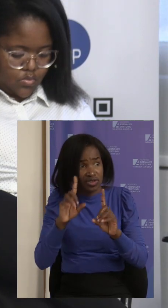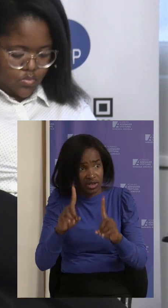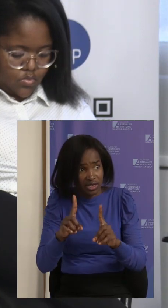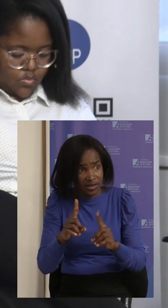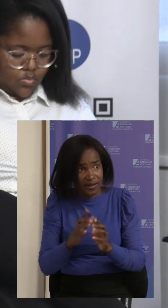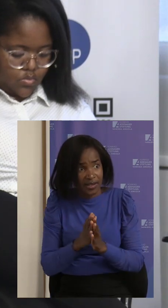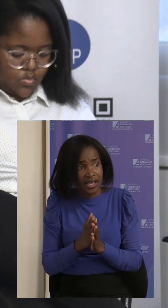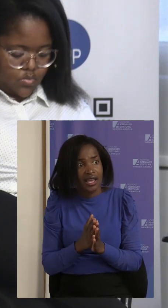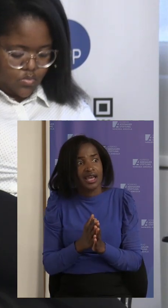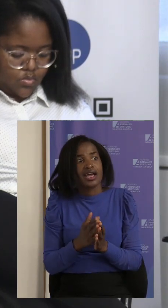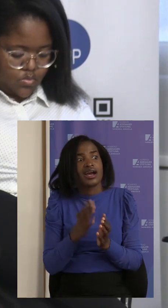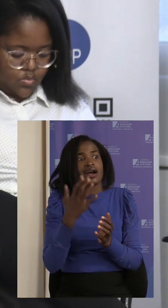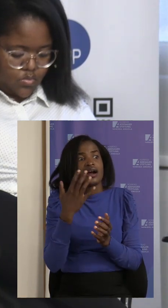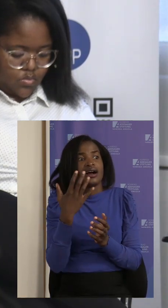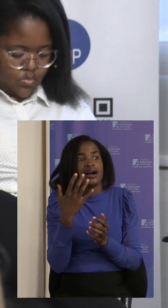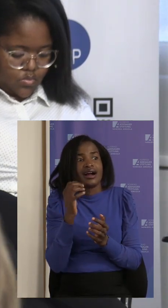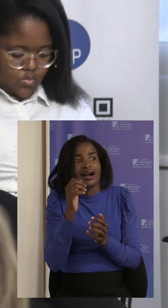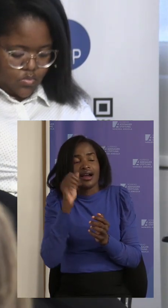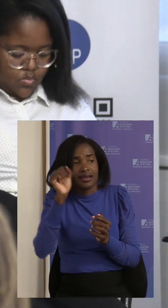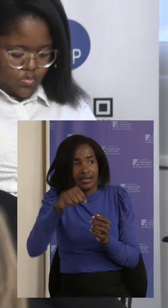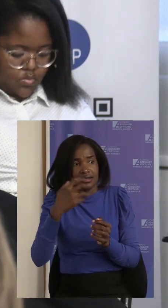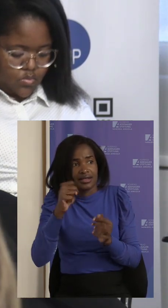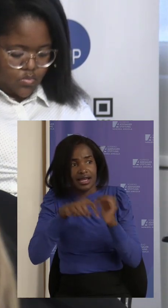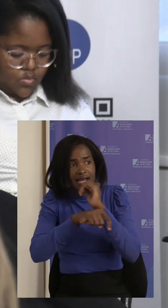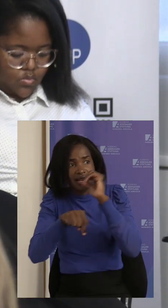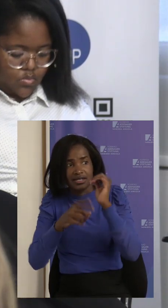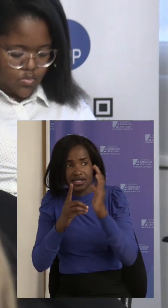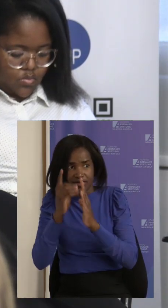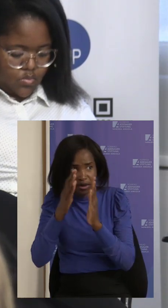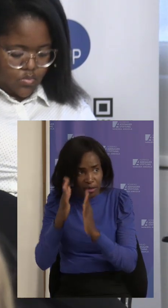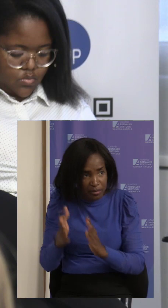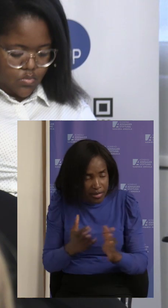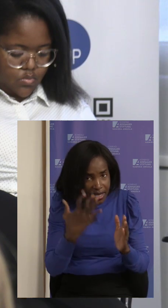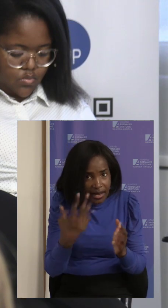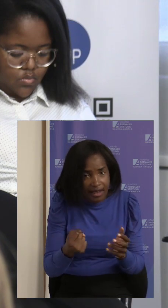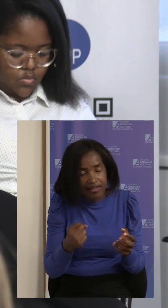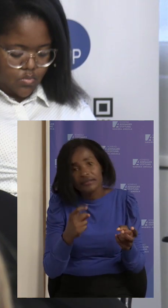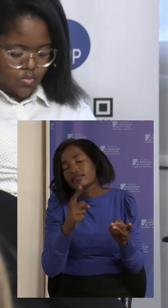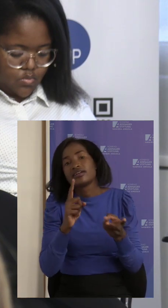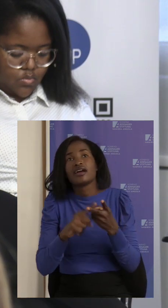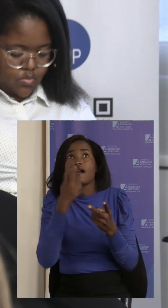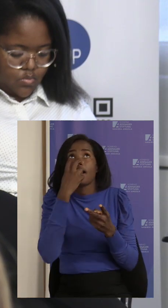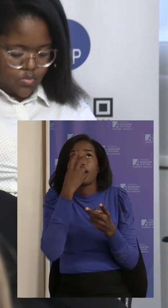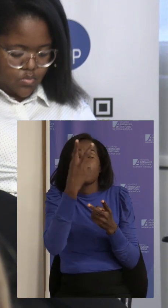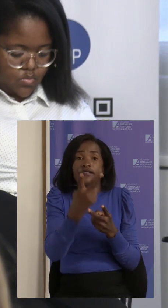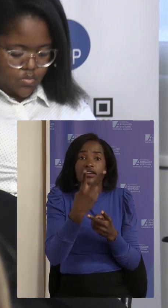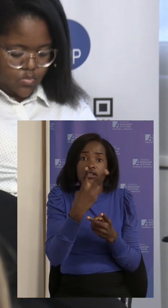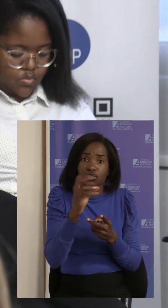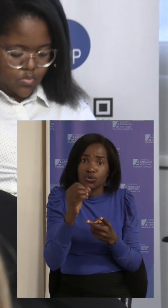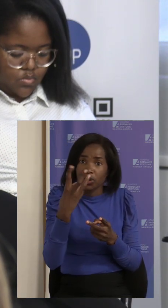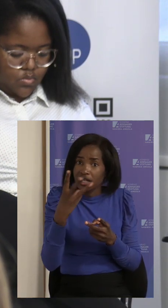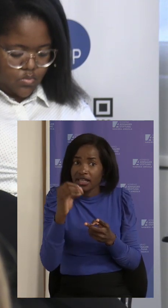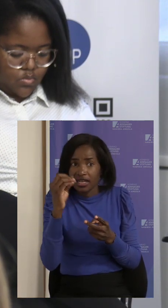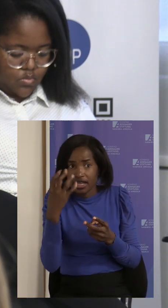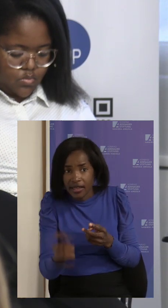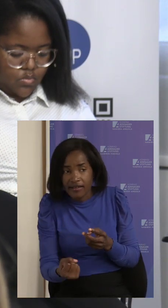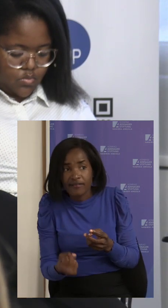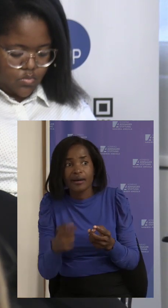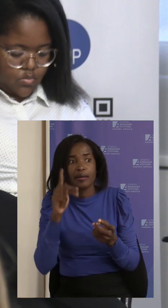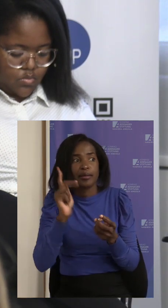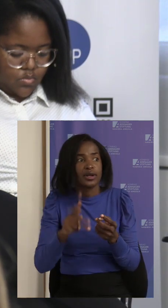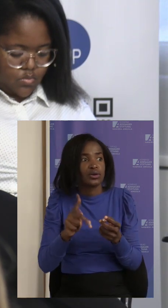are bigger frameworks, yes, our national development plans, the Vision 2030, but also